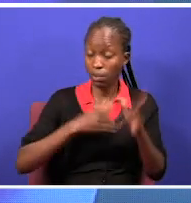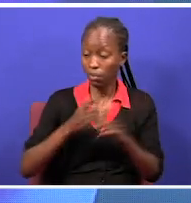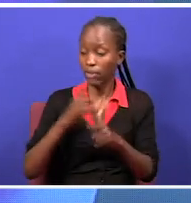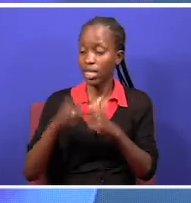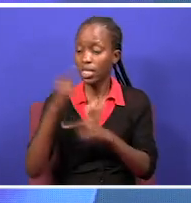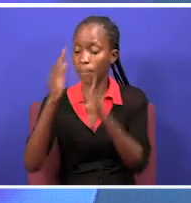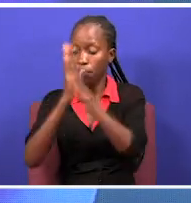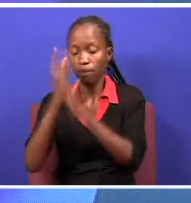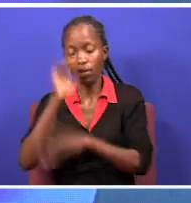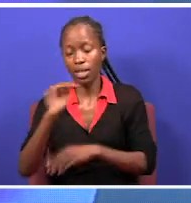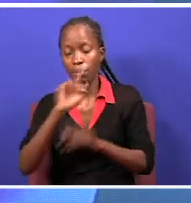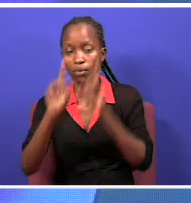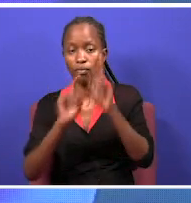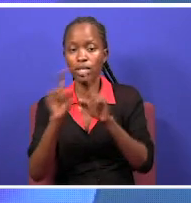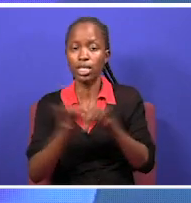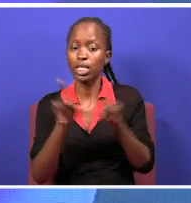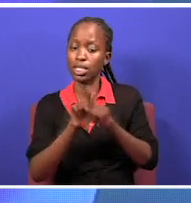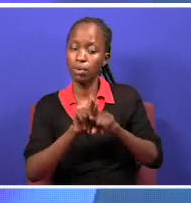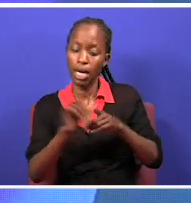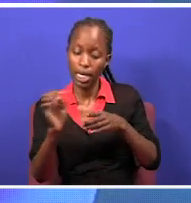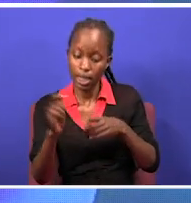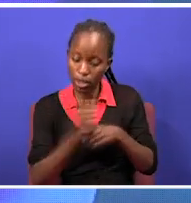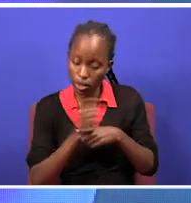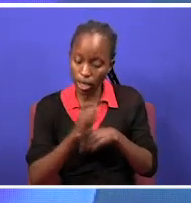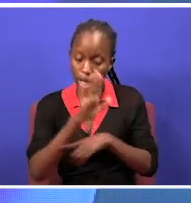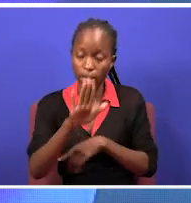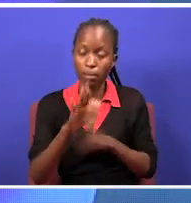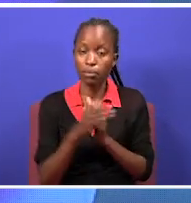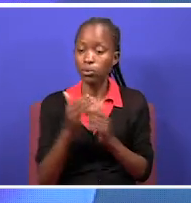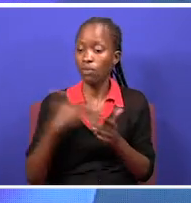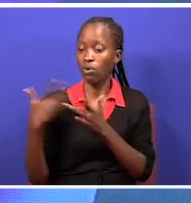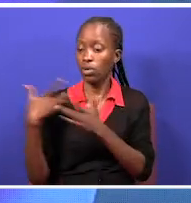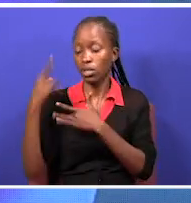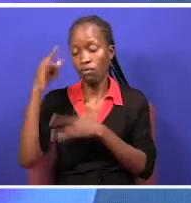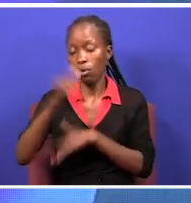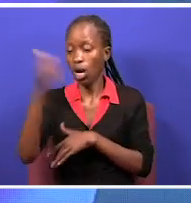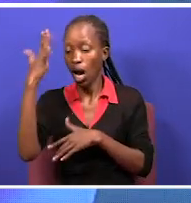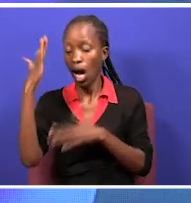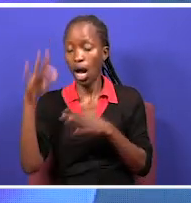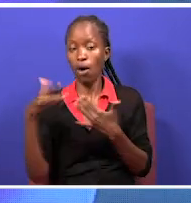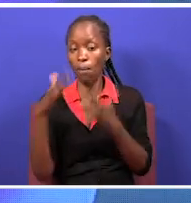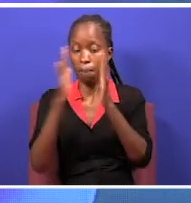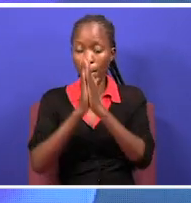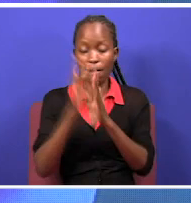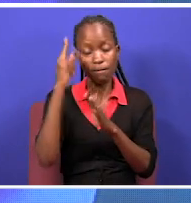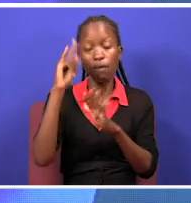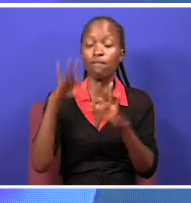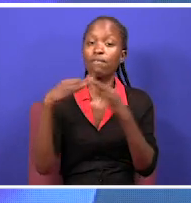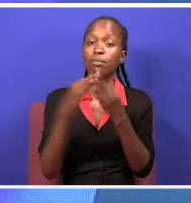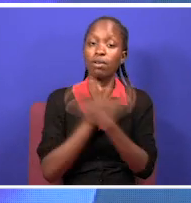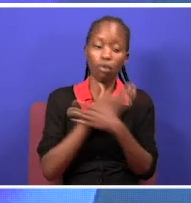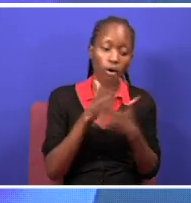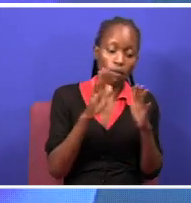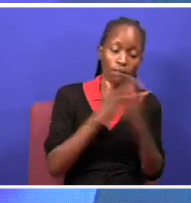We teach them to and model to them concern for others by praying for family friends or their friends,